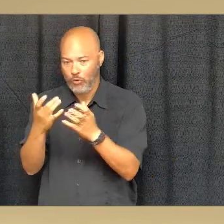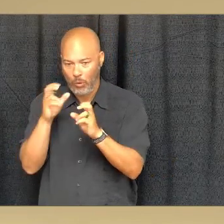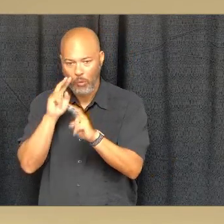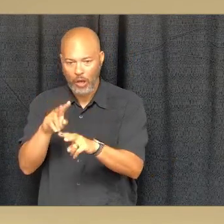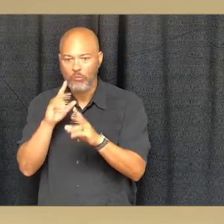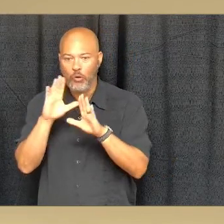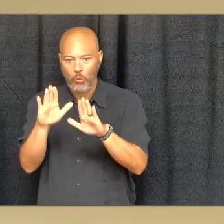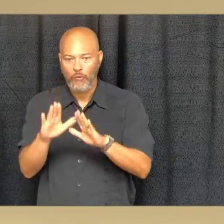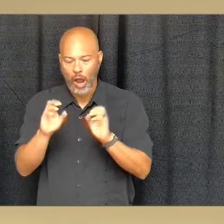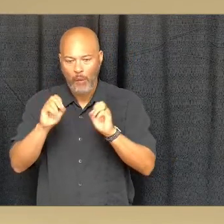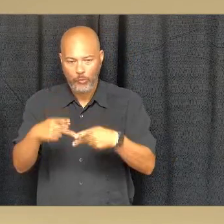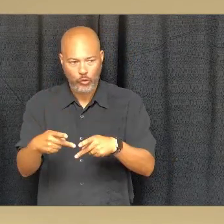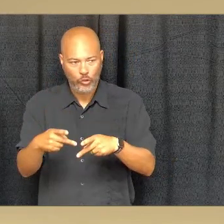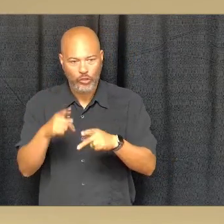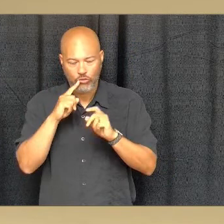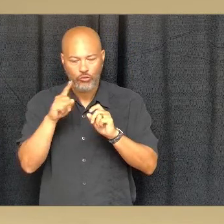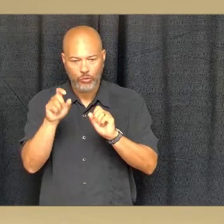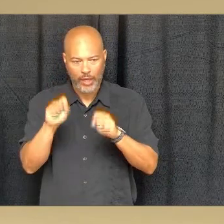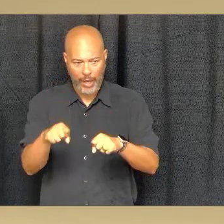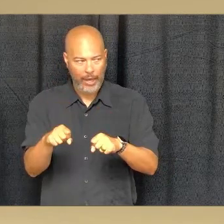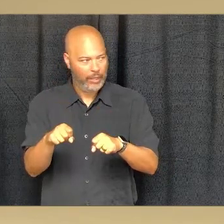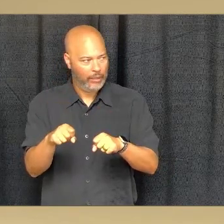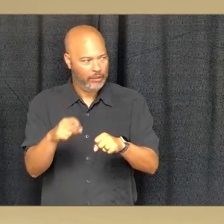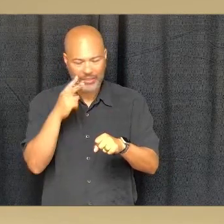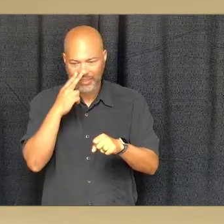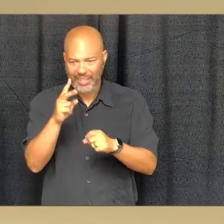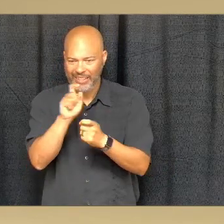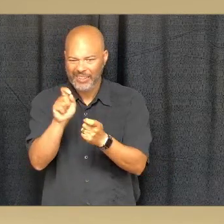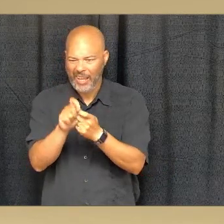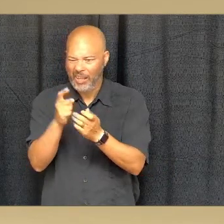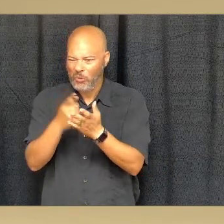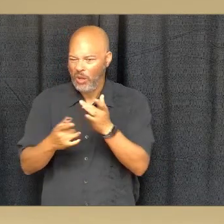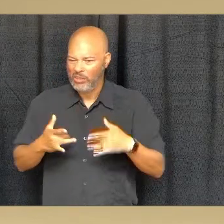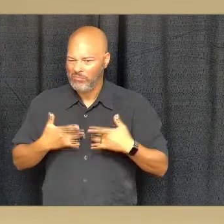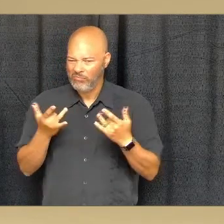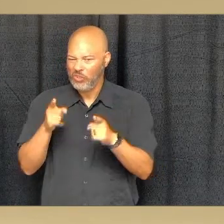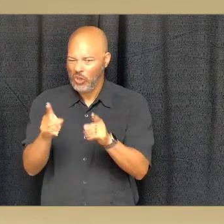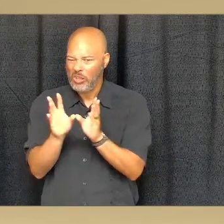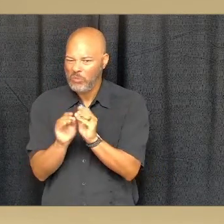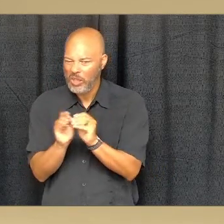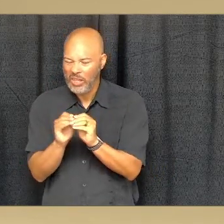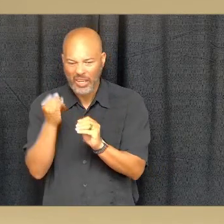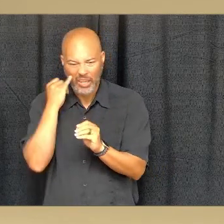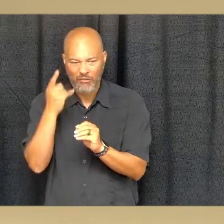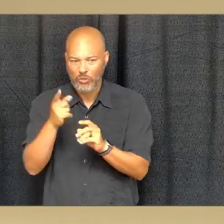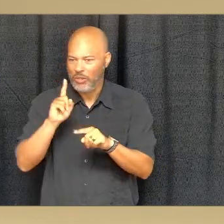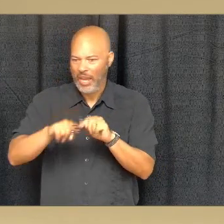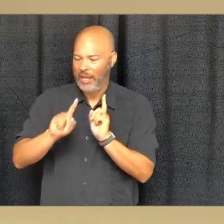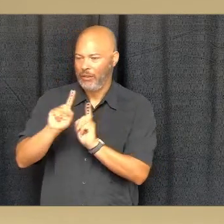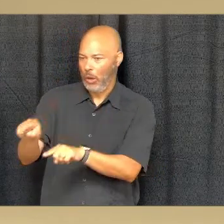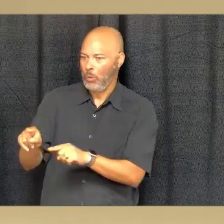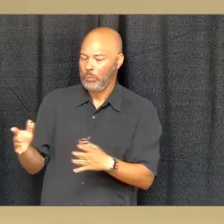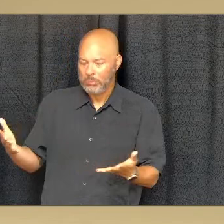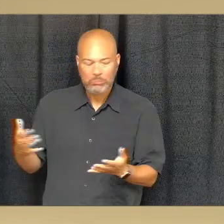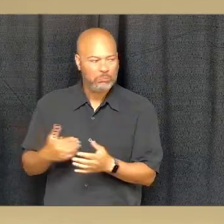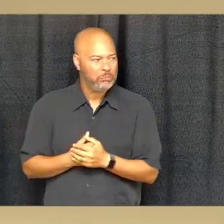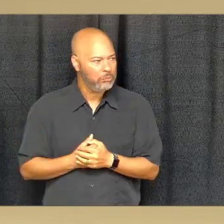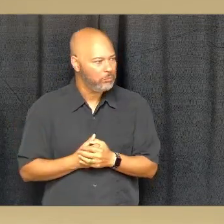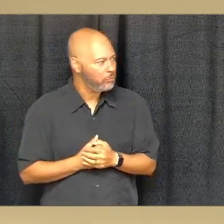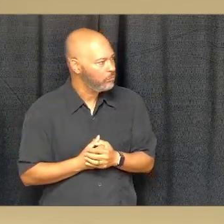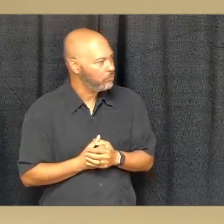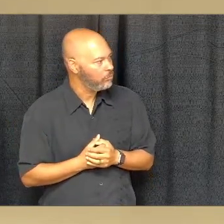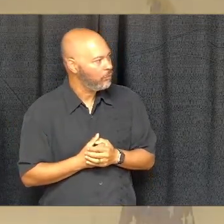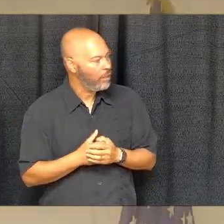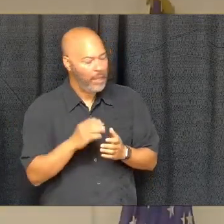great opportunity to be able to see exactly what's going on in that meeting, even if you're unable to attend. Thank